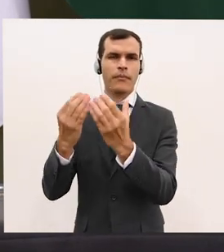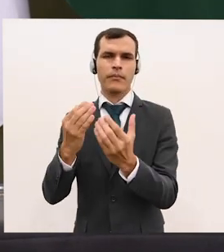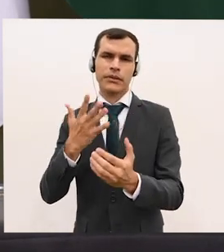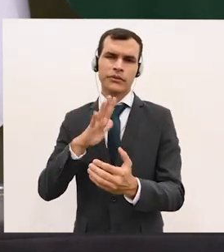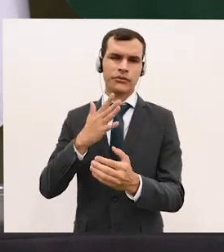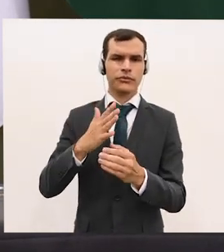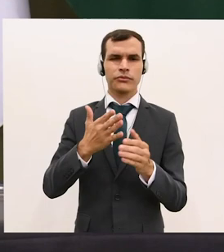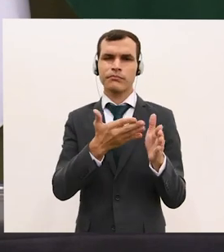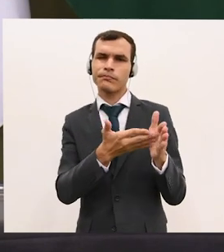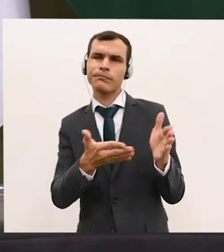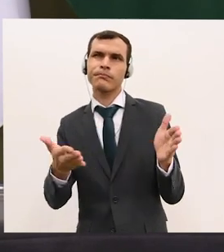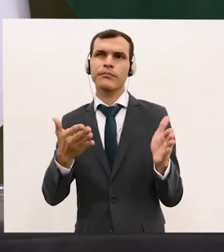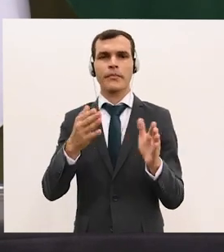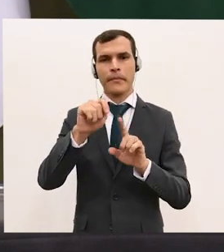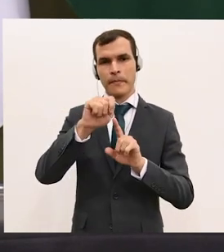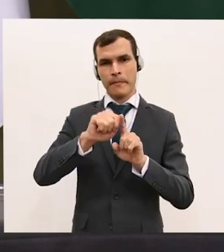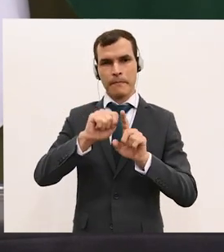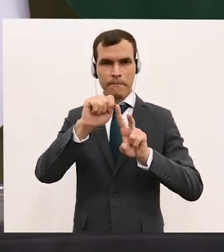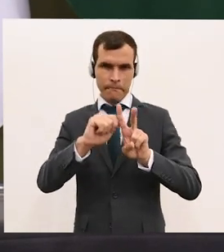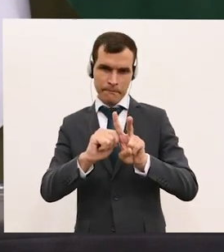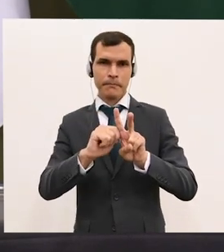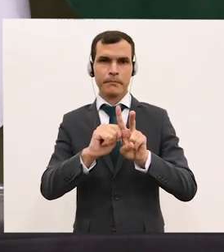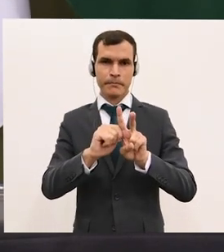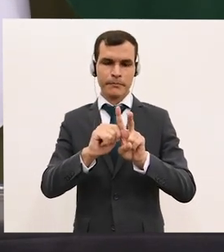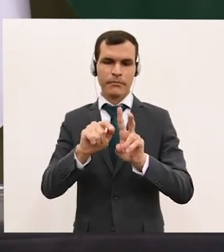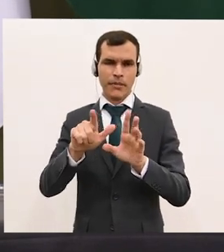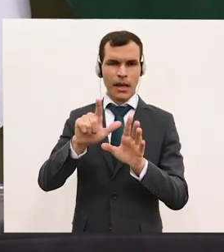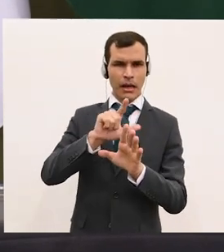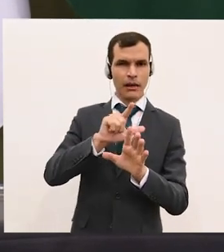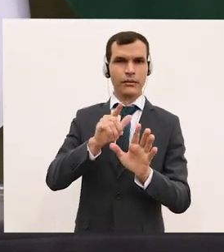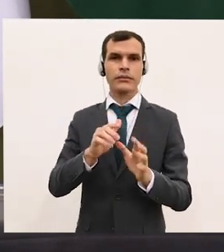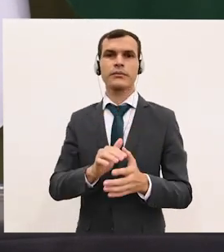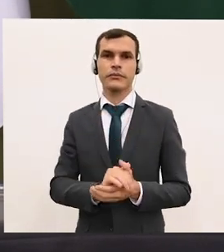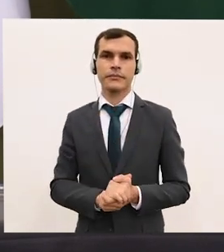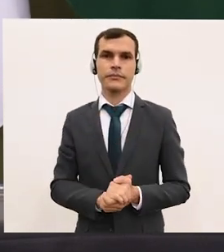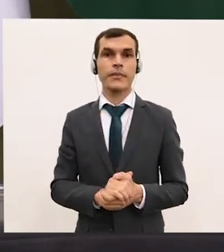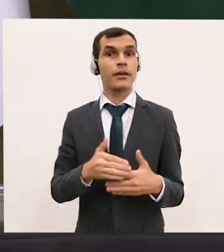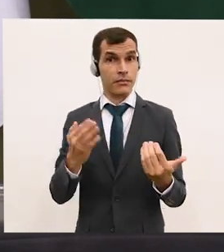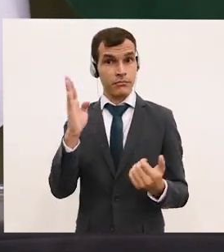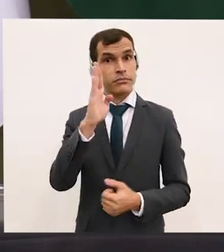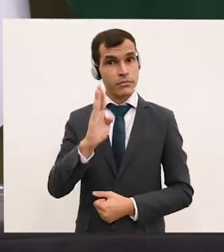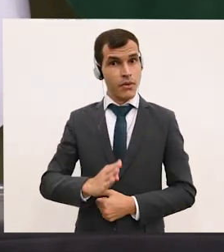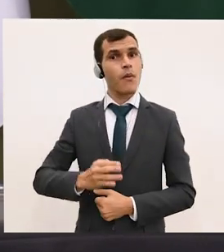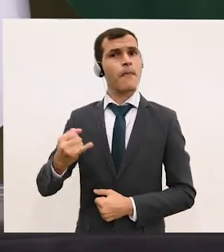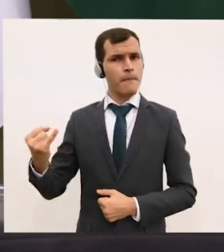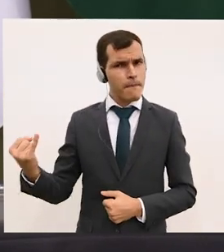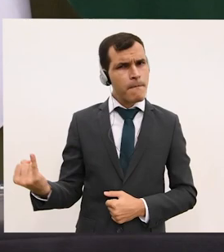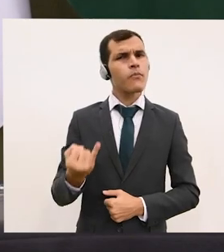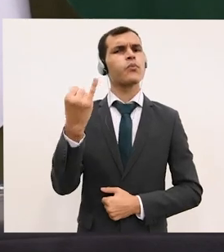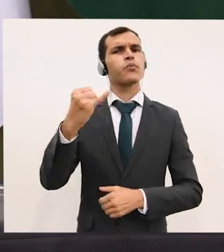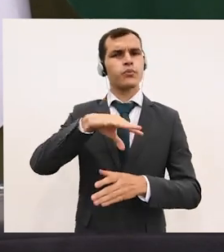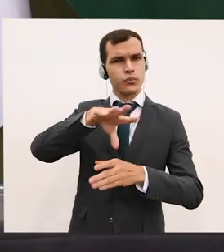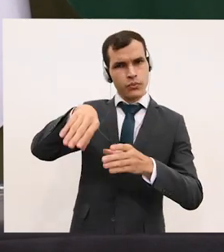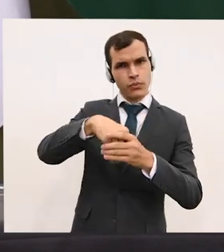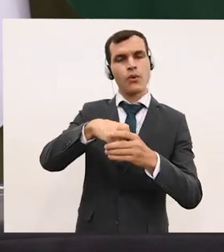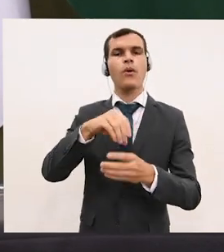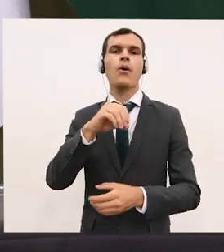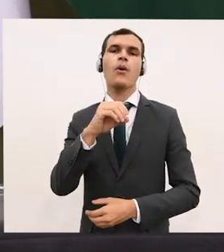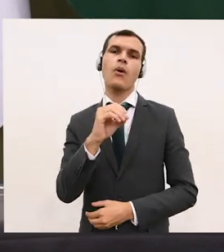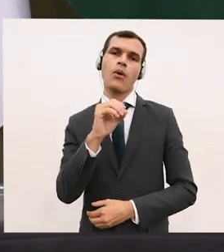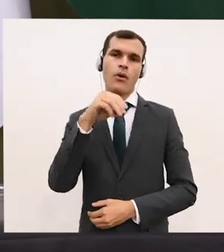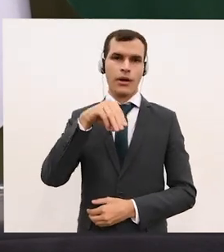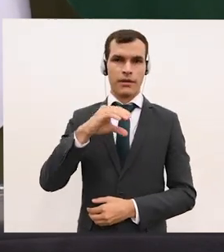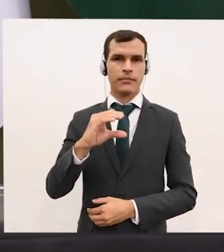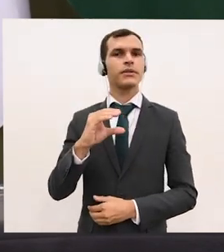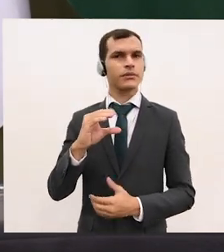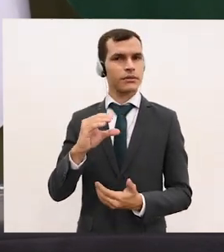So Brazil is a very important member of the WTO. Just to name a few things, very active, and that's why it was